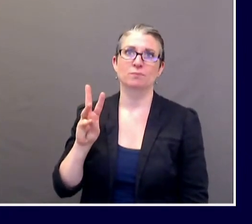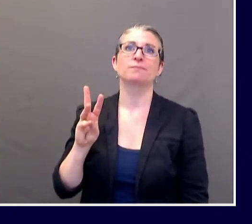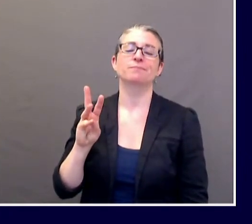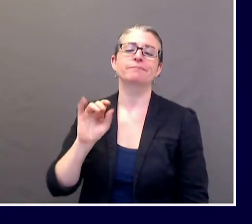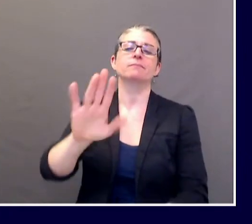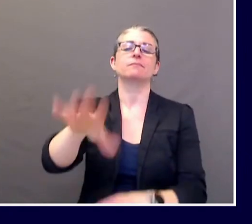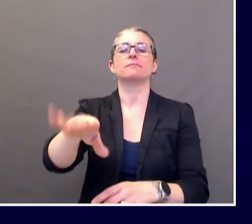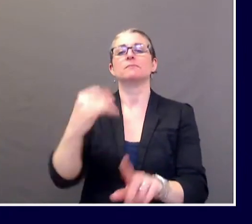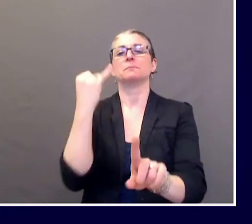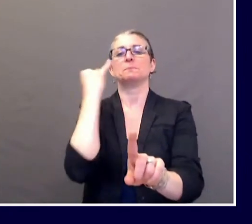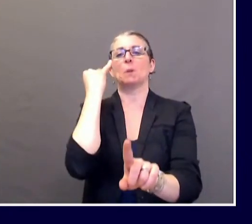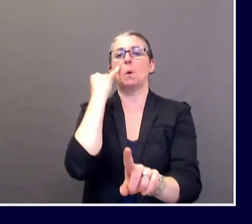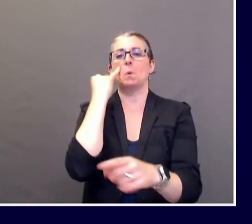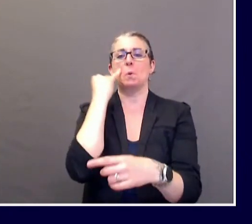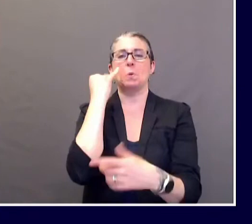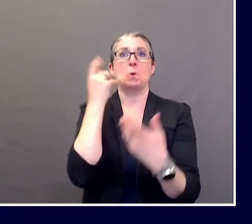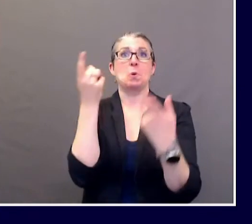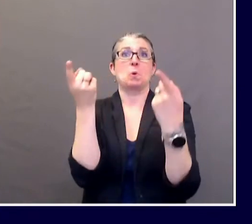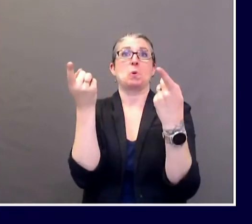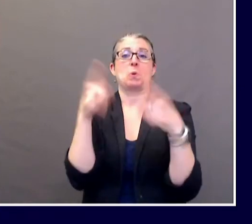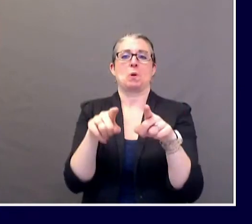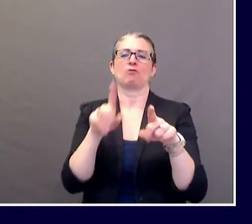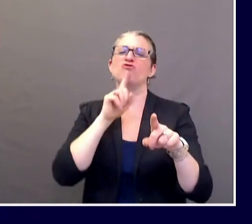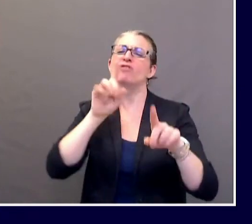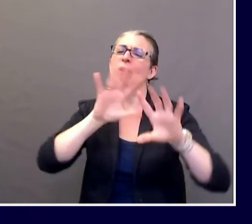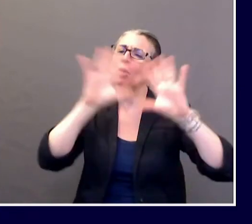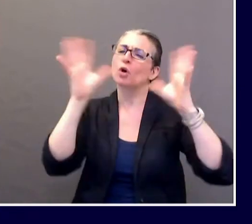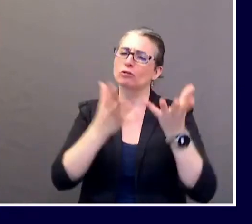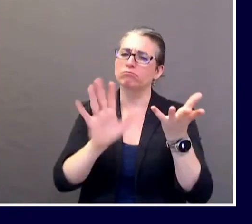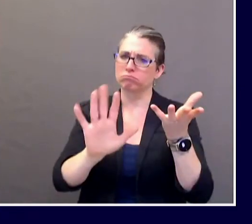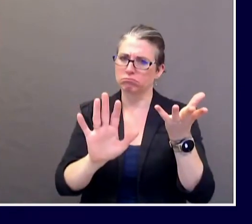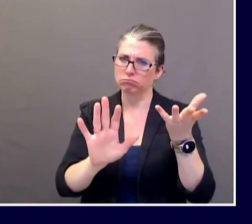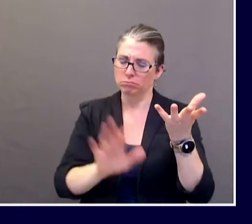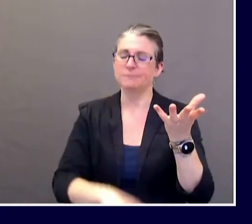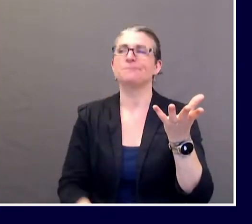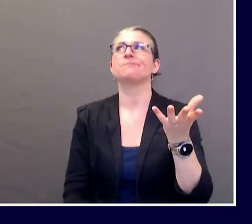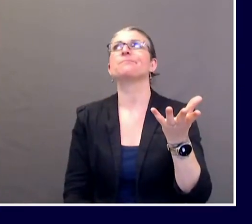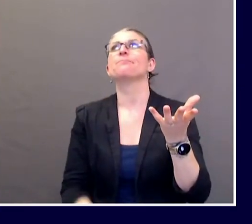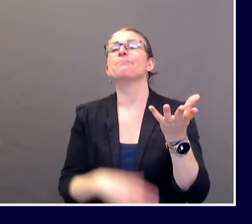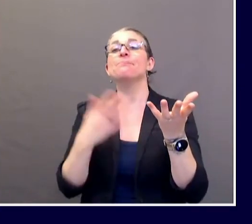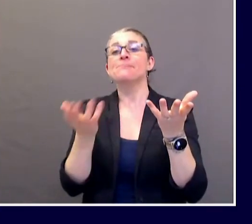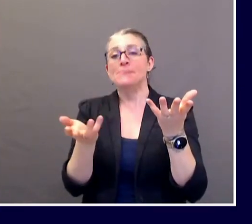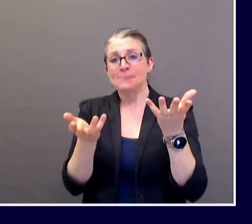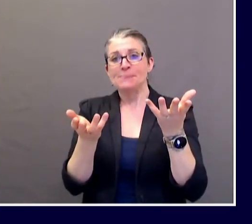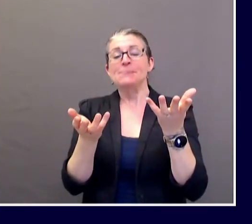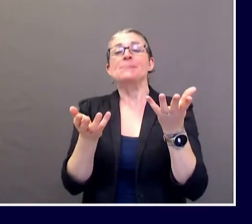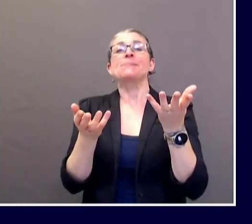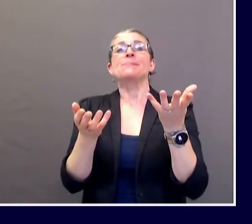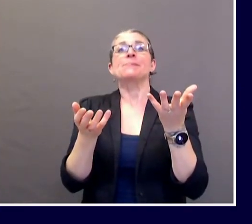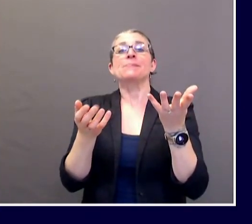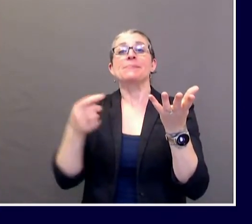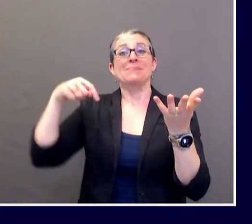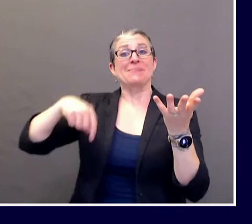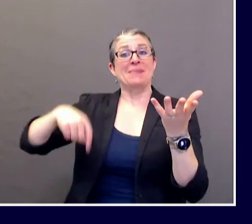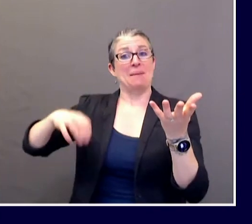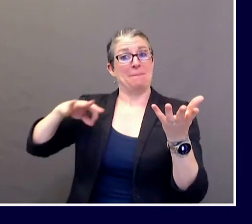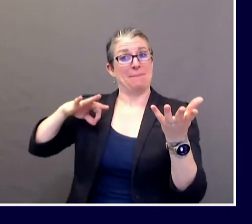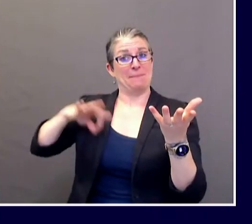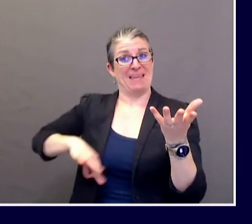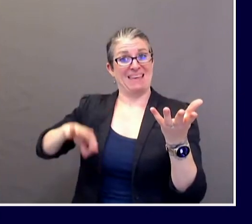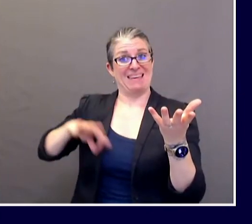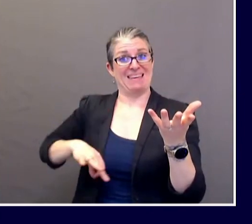a nation that's, at this moment in time, certainly not in a state that has the ability to track,